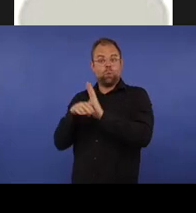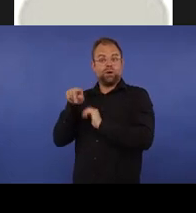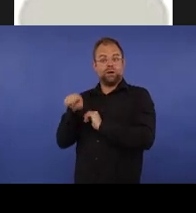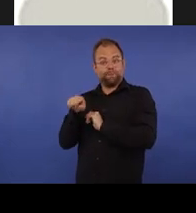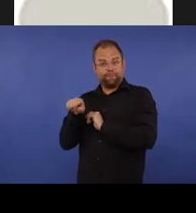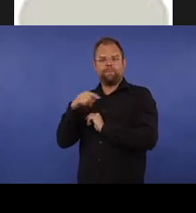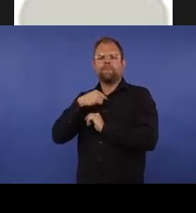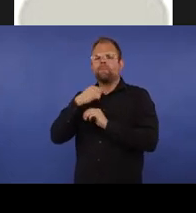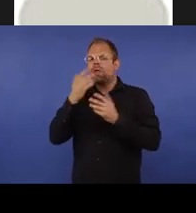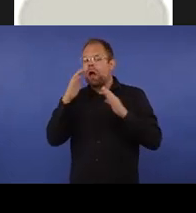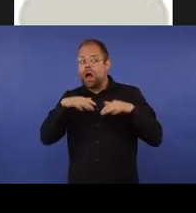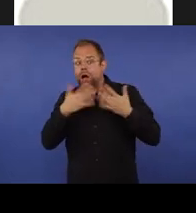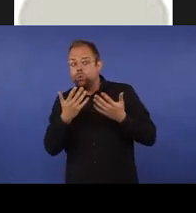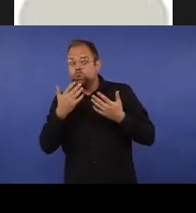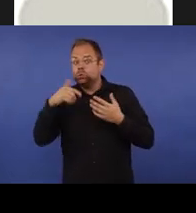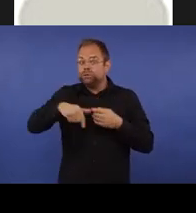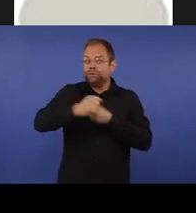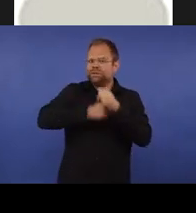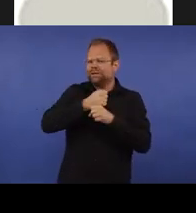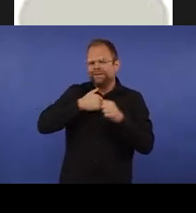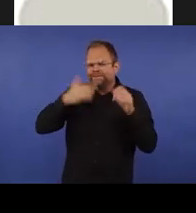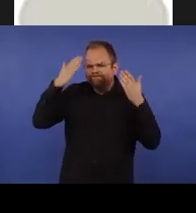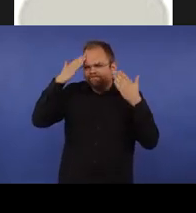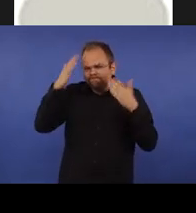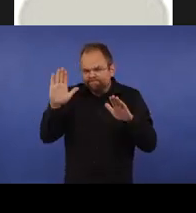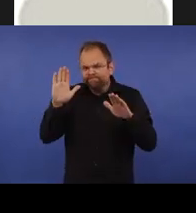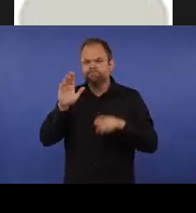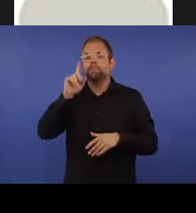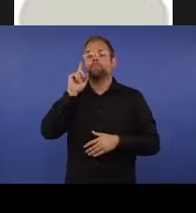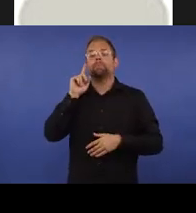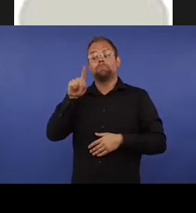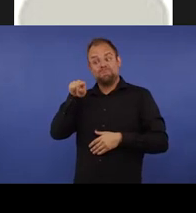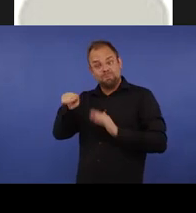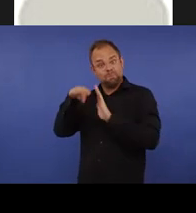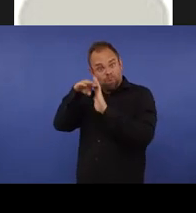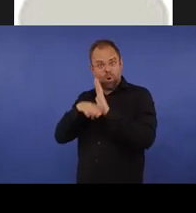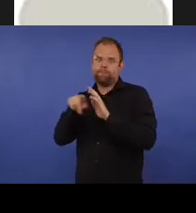the money followed person. So states,